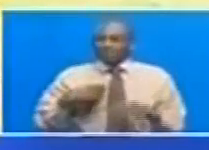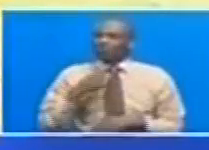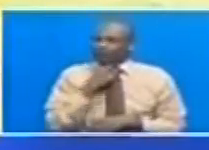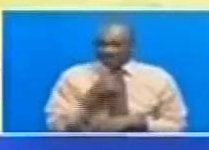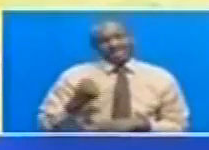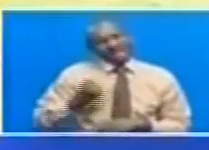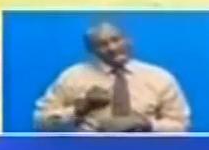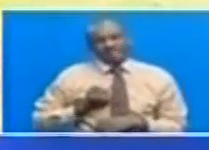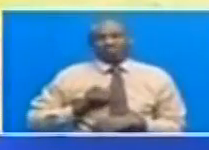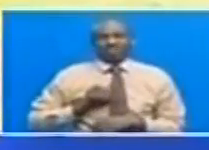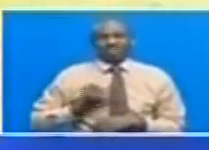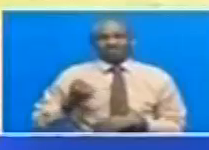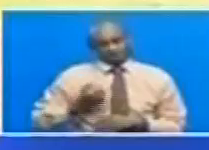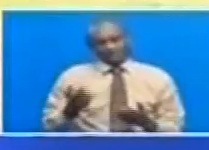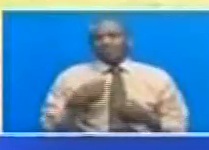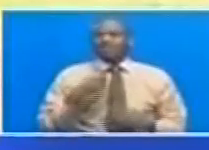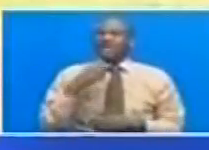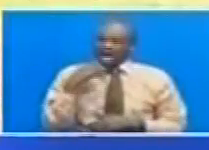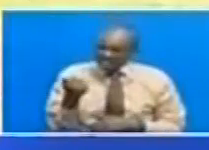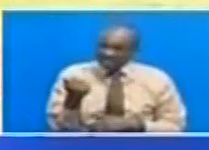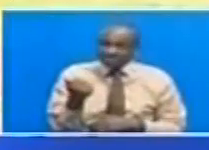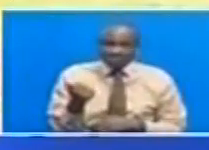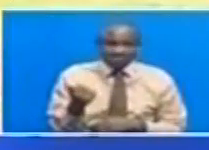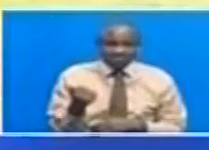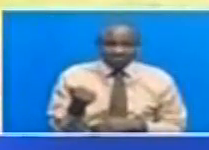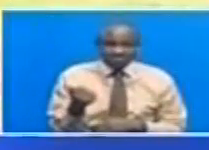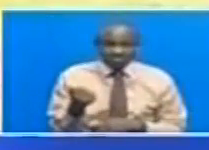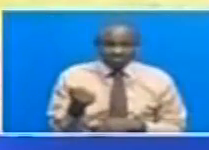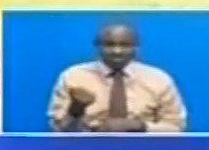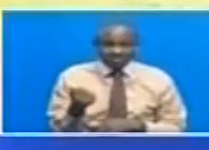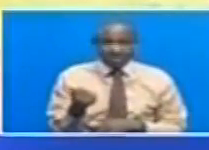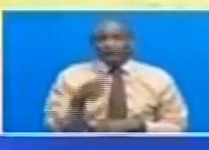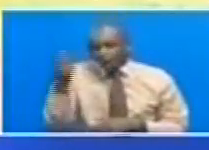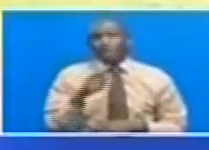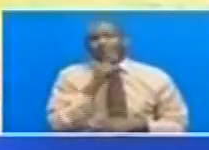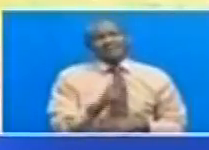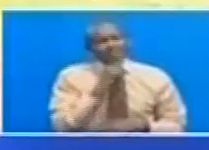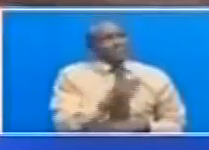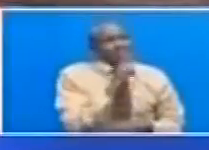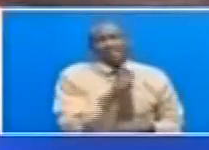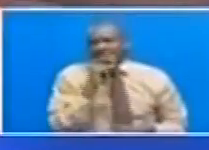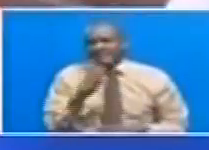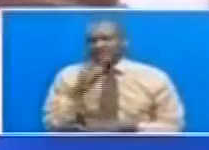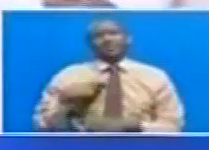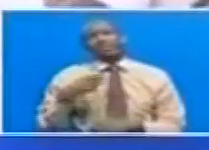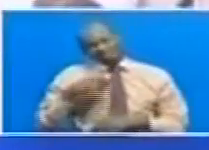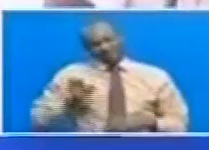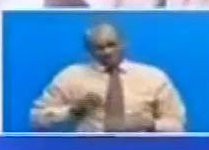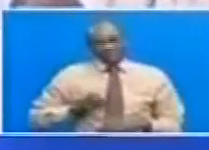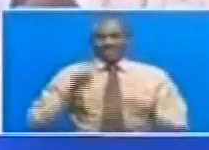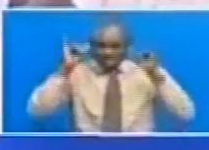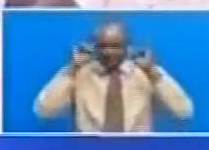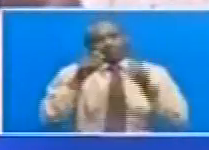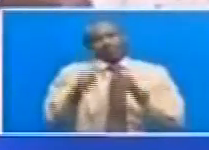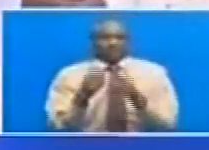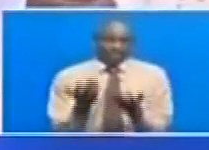yangu ilikuwa inaproduce 10 liters. Ilitoa tu ndume mpaka ikaseka. The